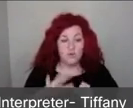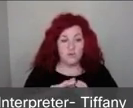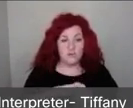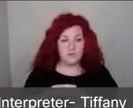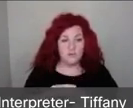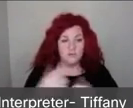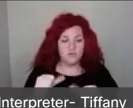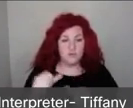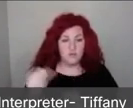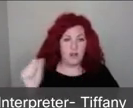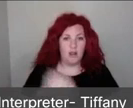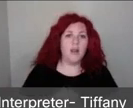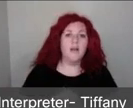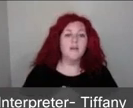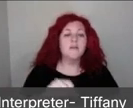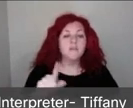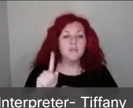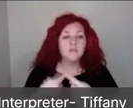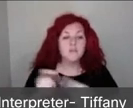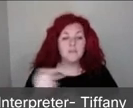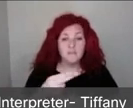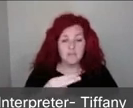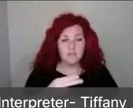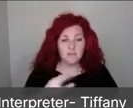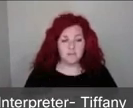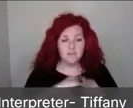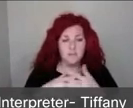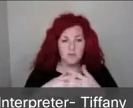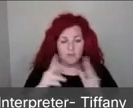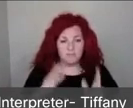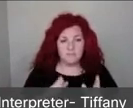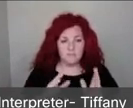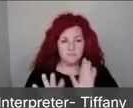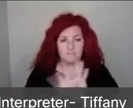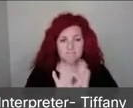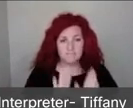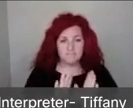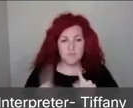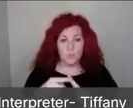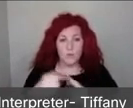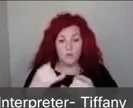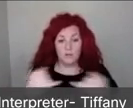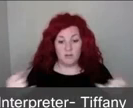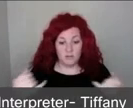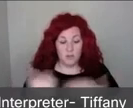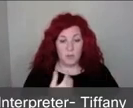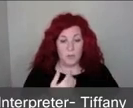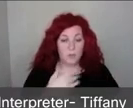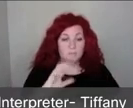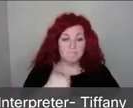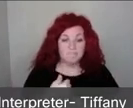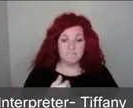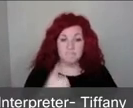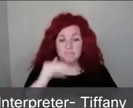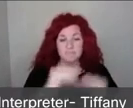Native American candidate of choice. When the district was redrawn after 2010, the Native American majority-minority district